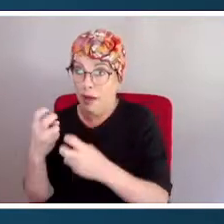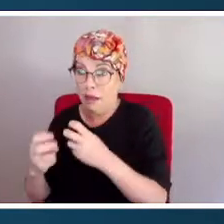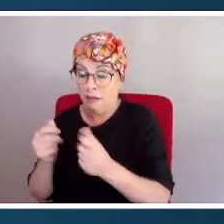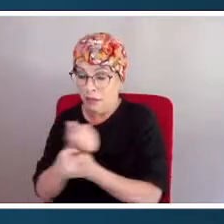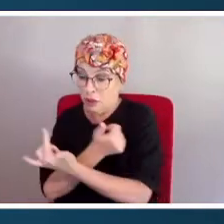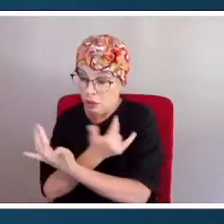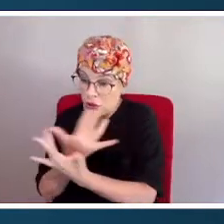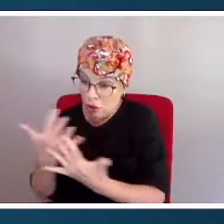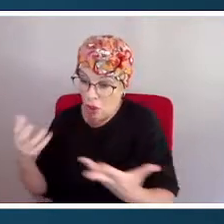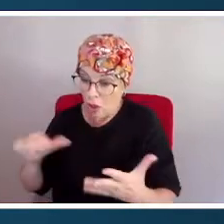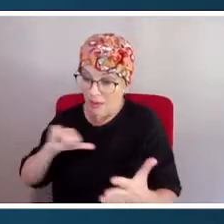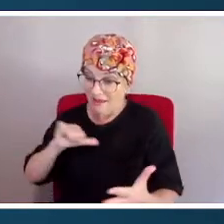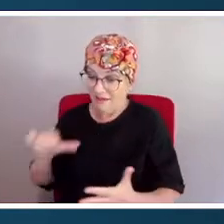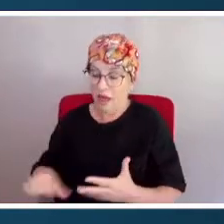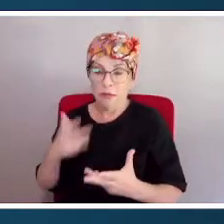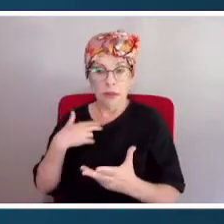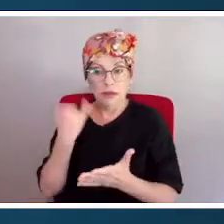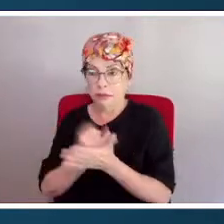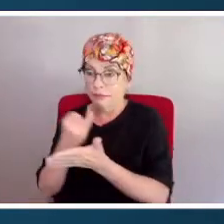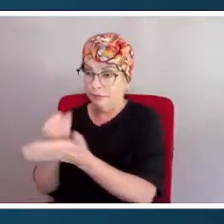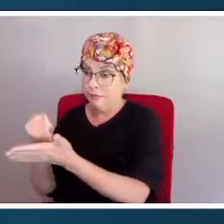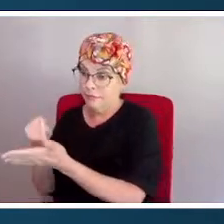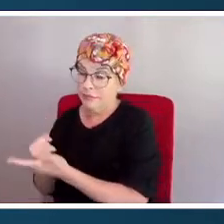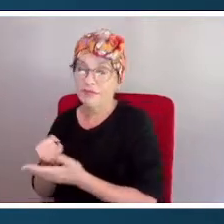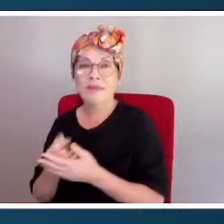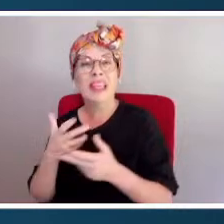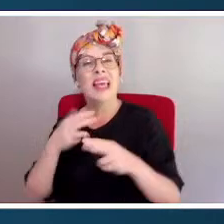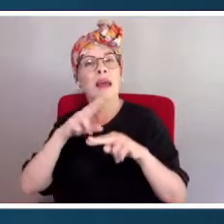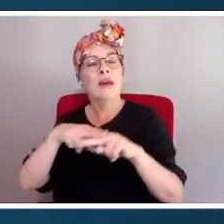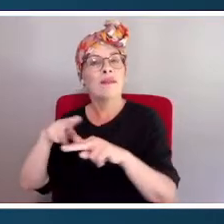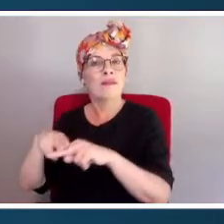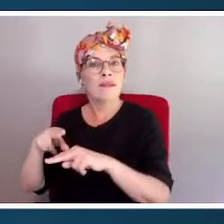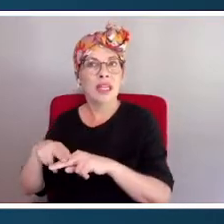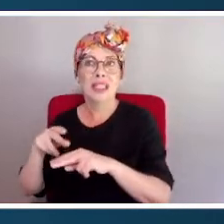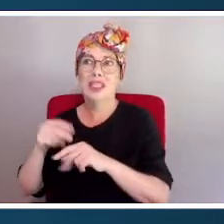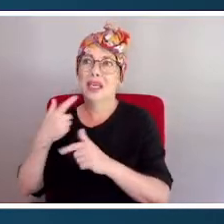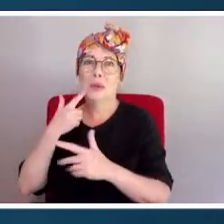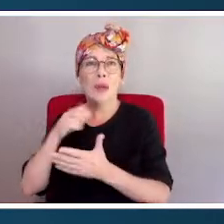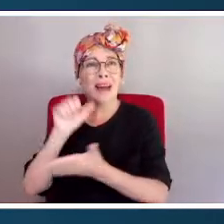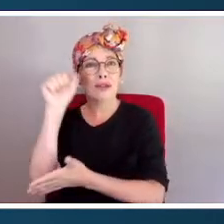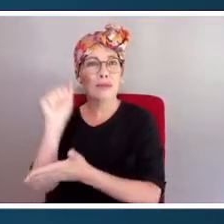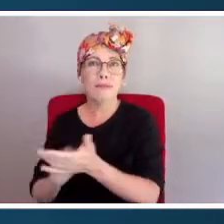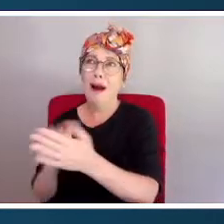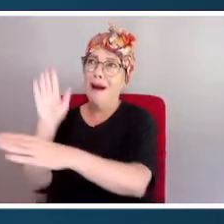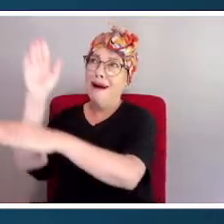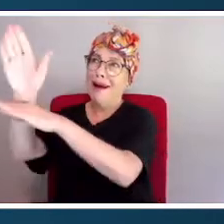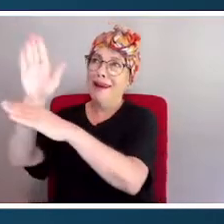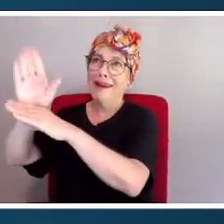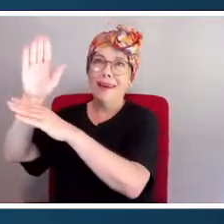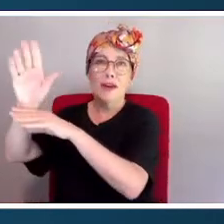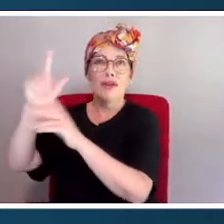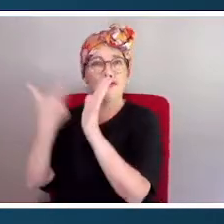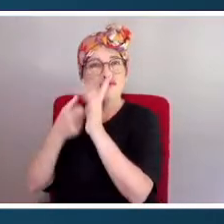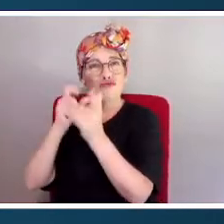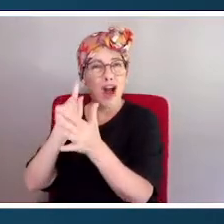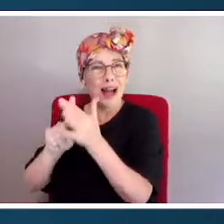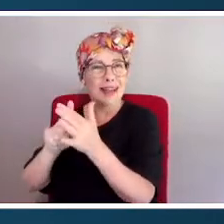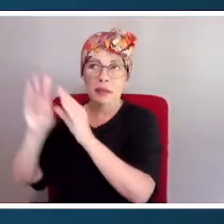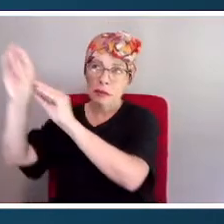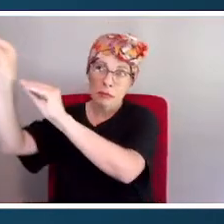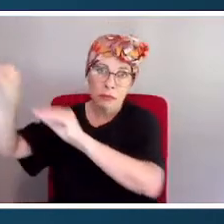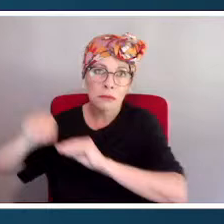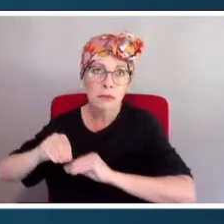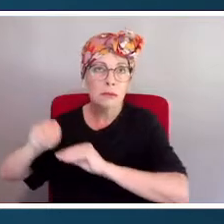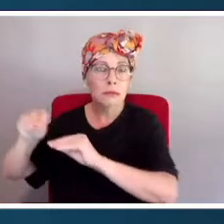millions of dollars importing rice, income that could have been flowing to our own farmers.